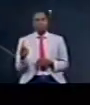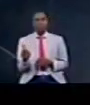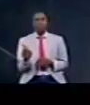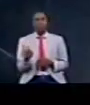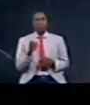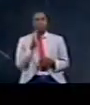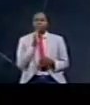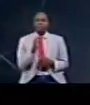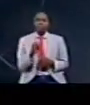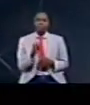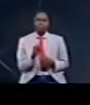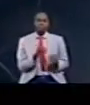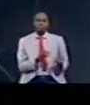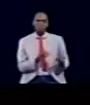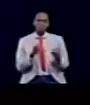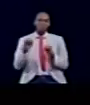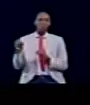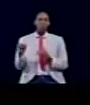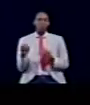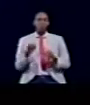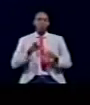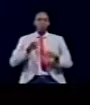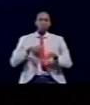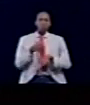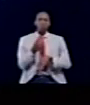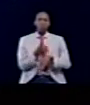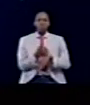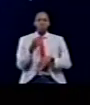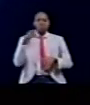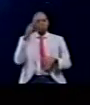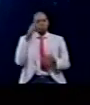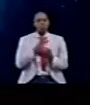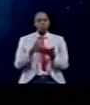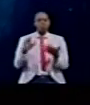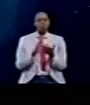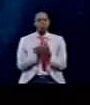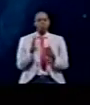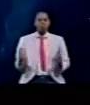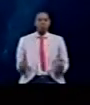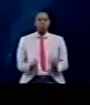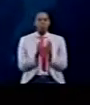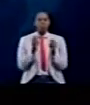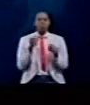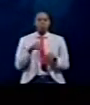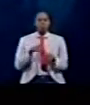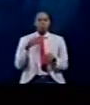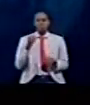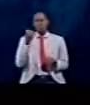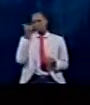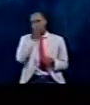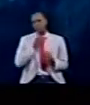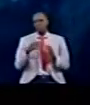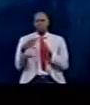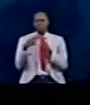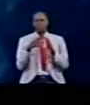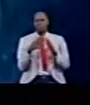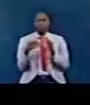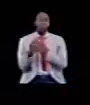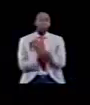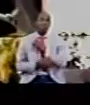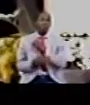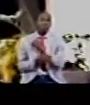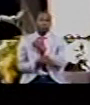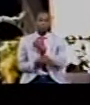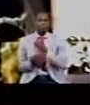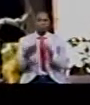one. You will be wonder. Fair on me, you will be wonder. And Oluwa, you will be wonder. Wonder unto many. Wonder, wonder, wonder.